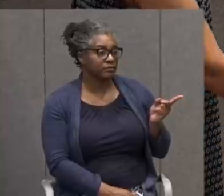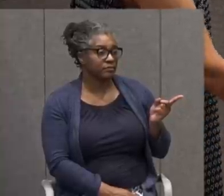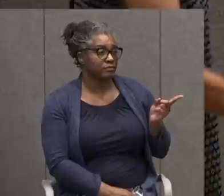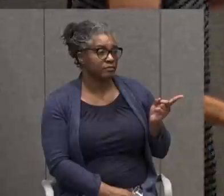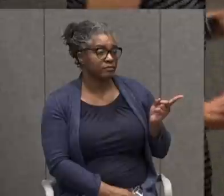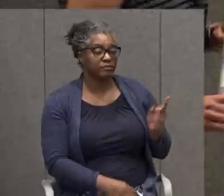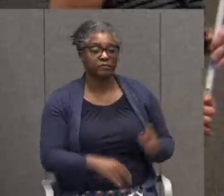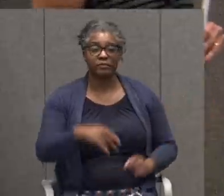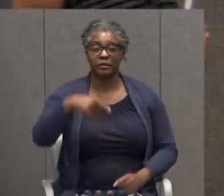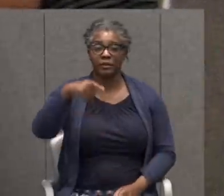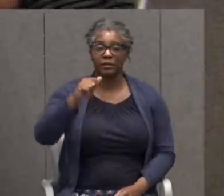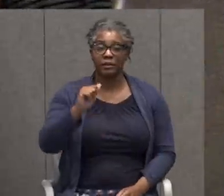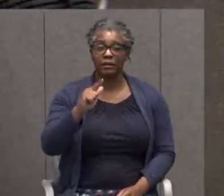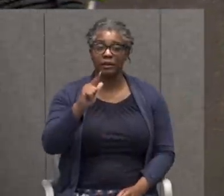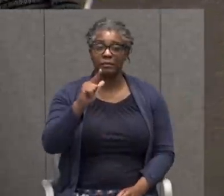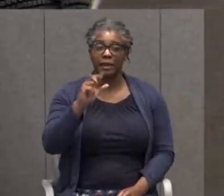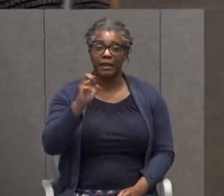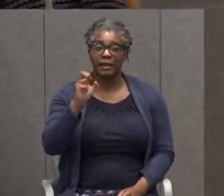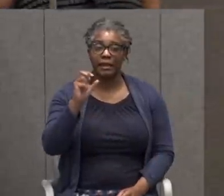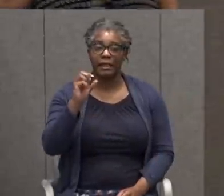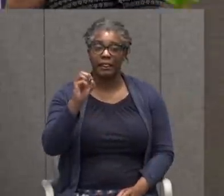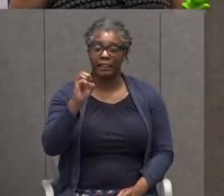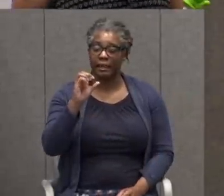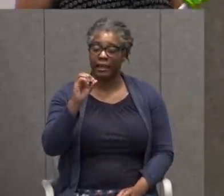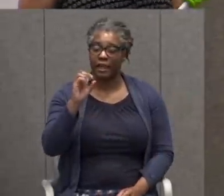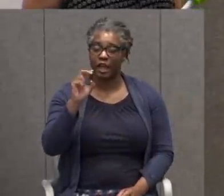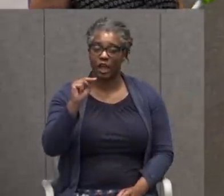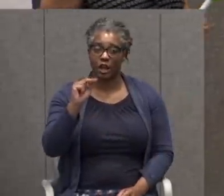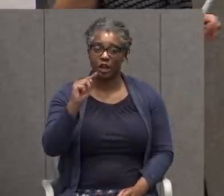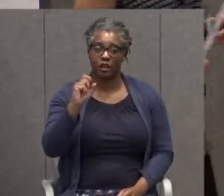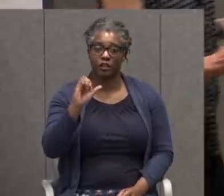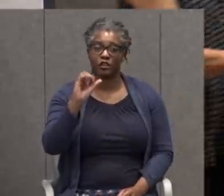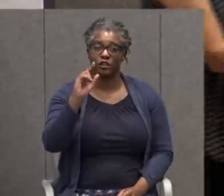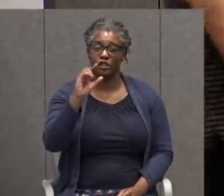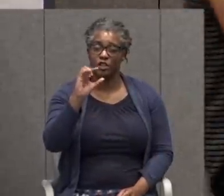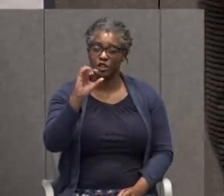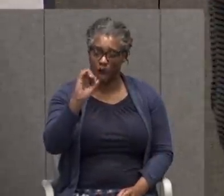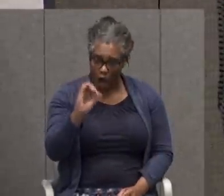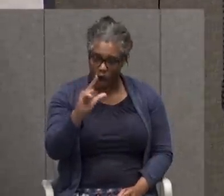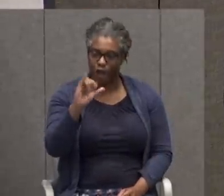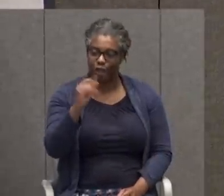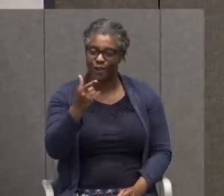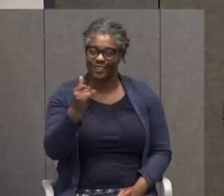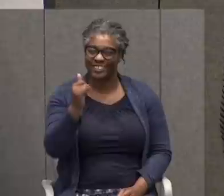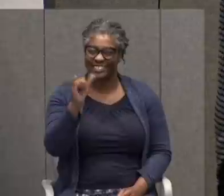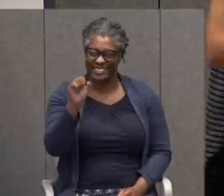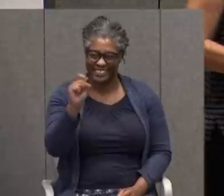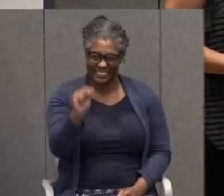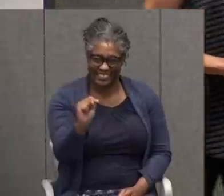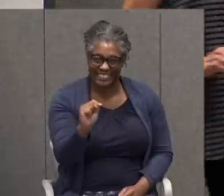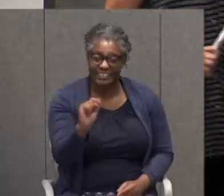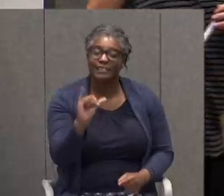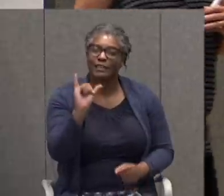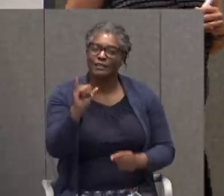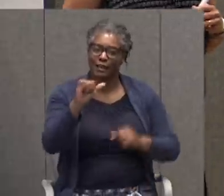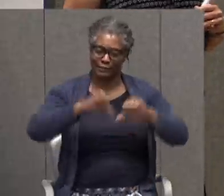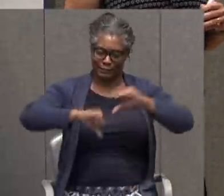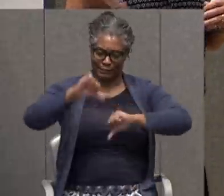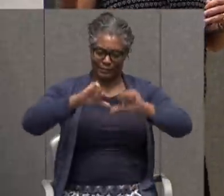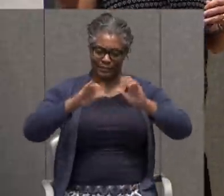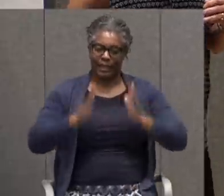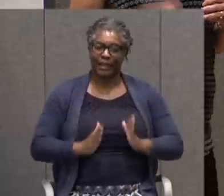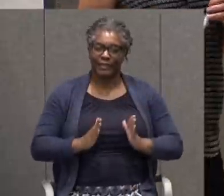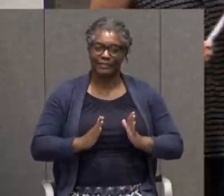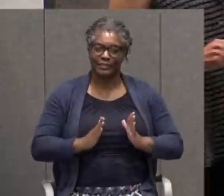of fossils. Okay, we had some hard words in there. I know you knew paleontologists because you